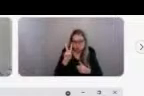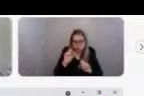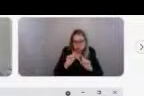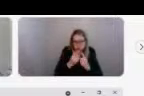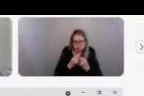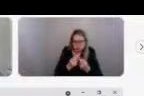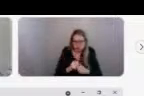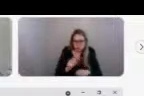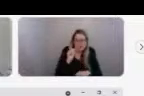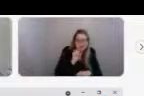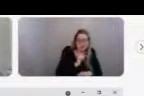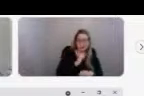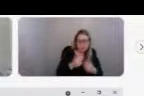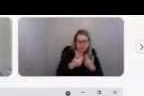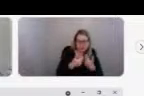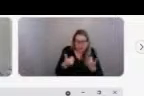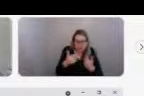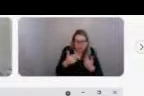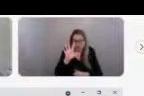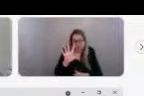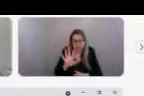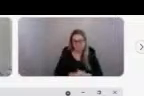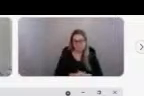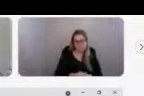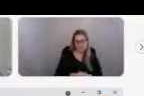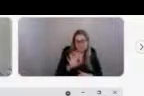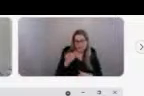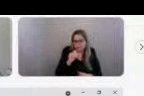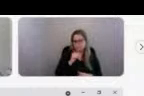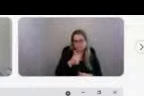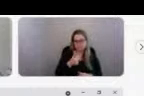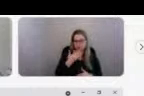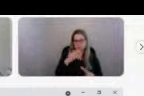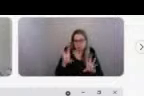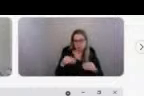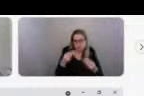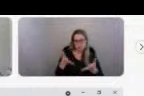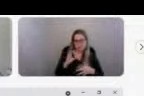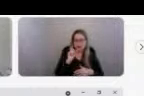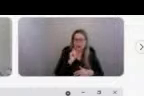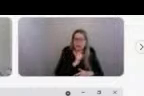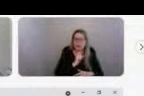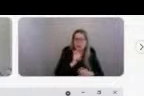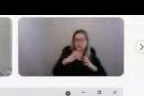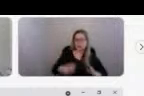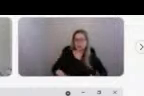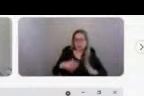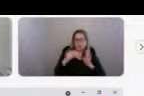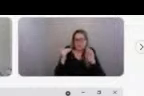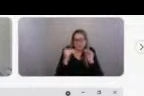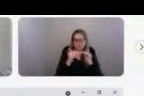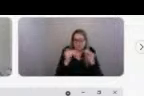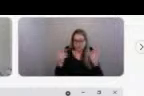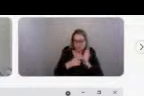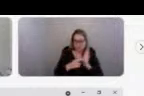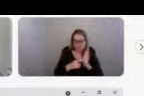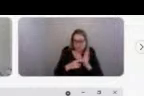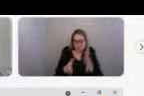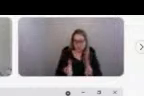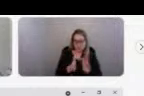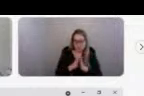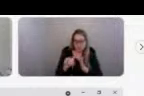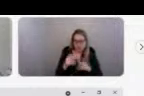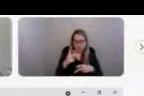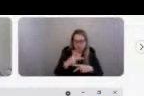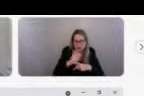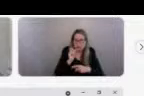while gilbert is splendored into five that does not give gilbert citizens fair representation i would also ask that you keep gilbert